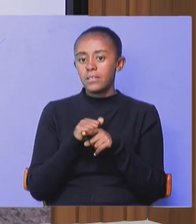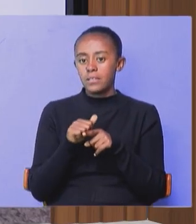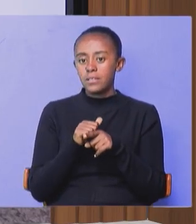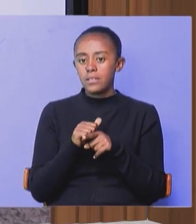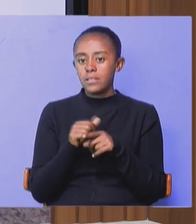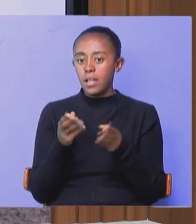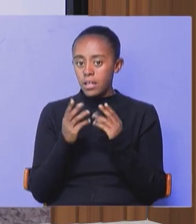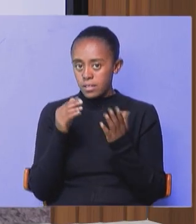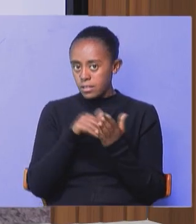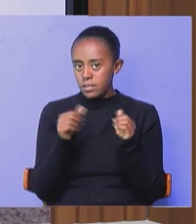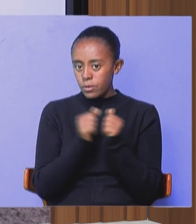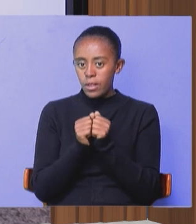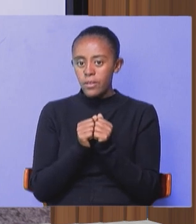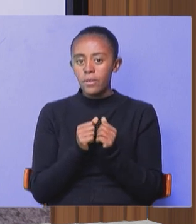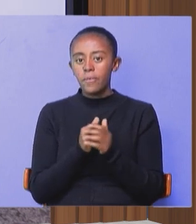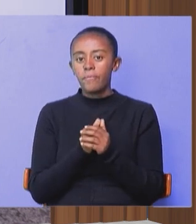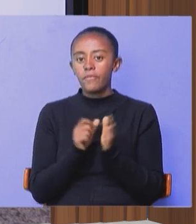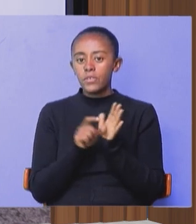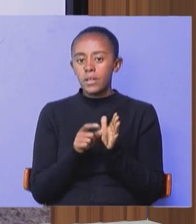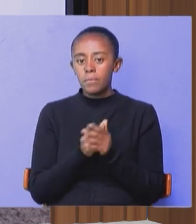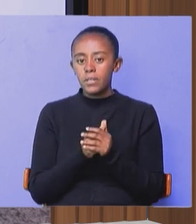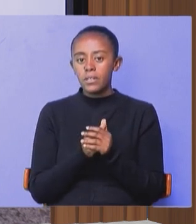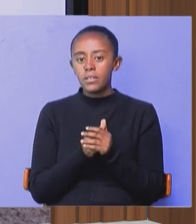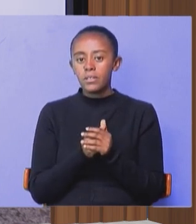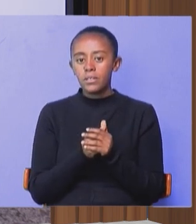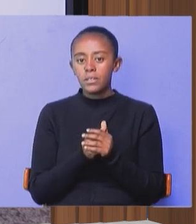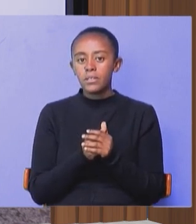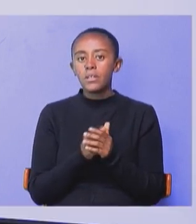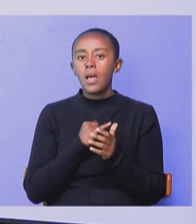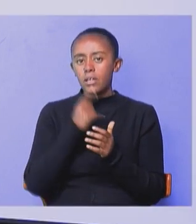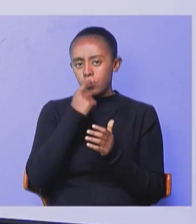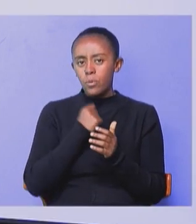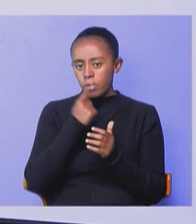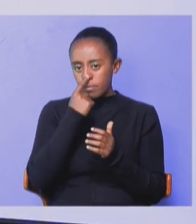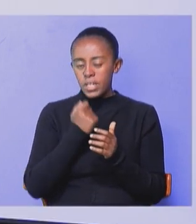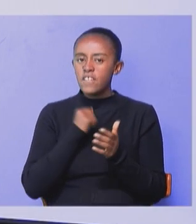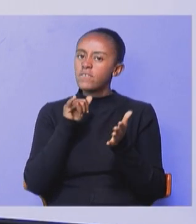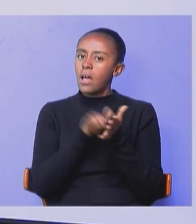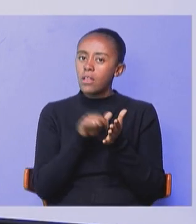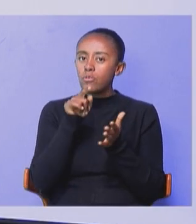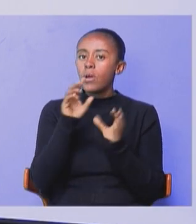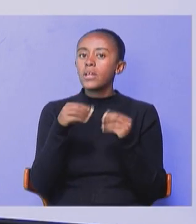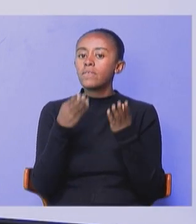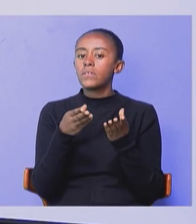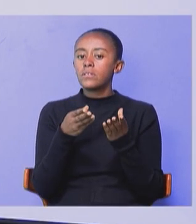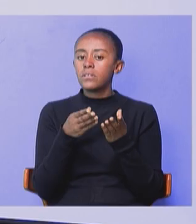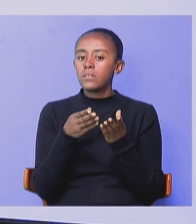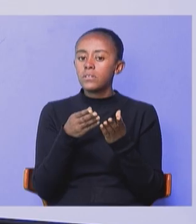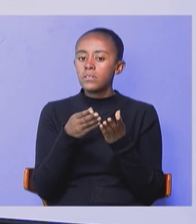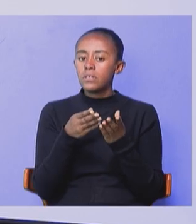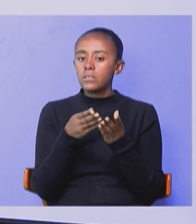So let's see it together. For example, I strongly believe that you are given